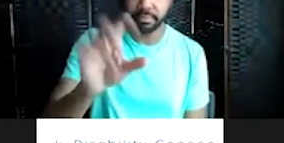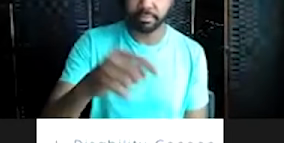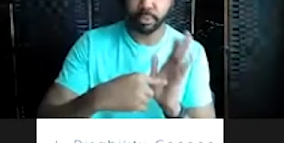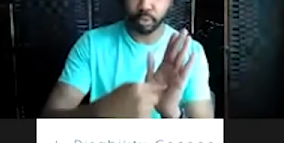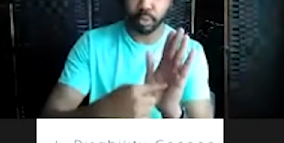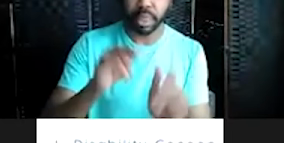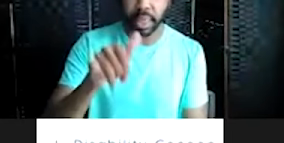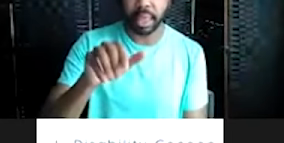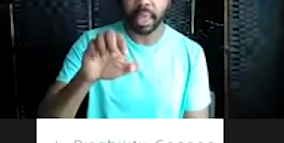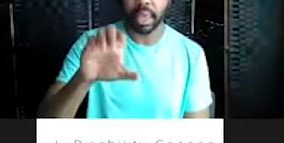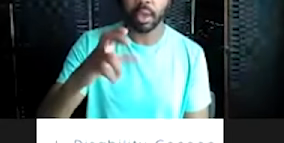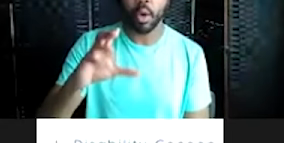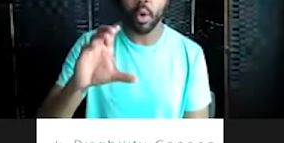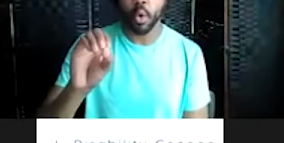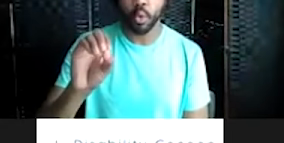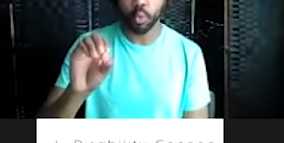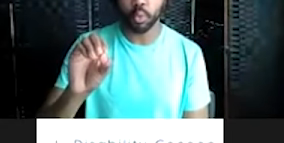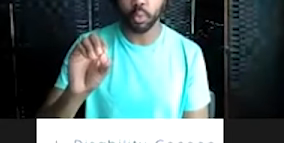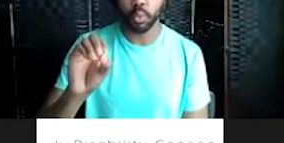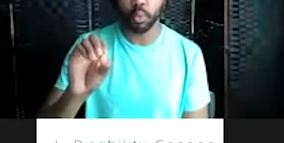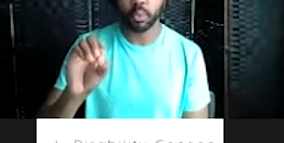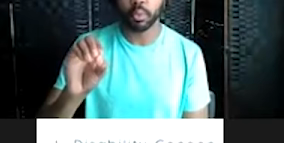Light, ecobee 3